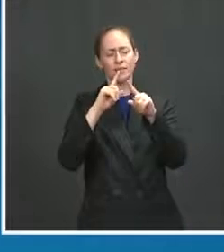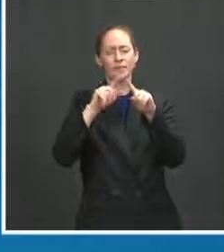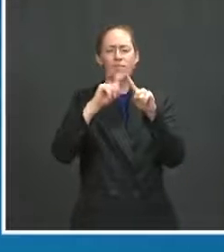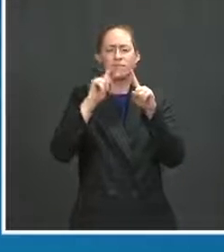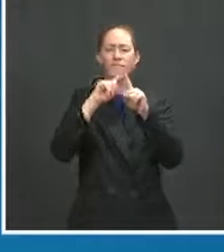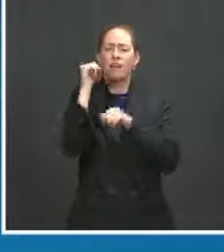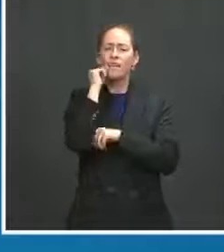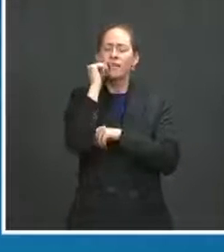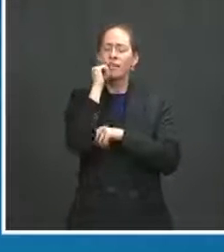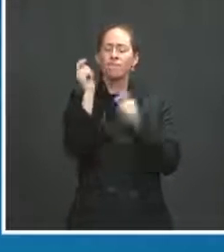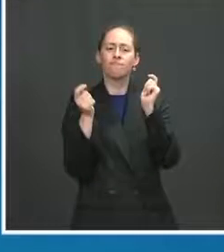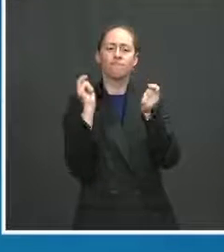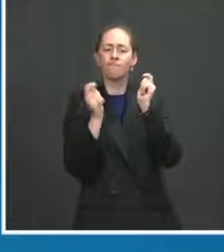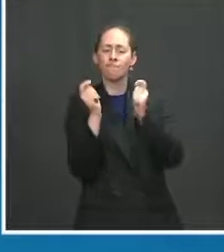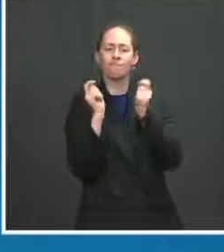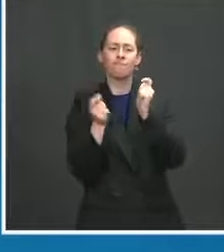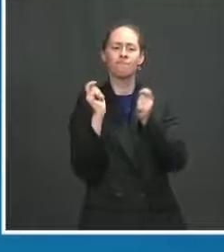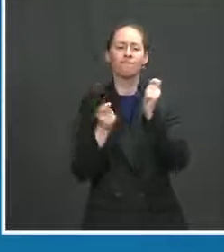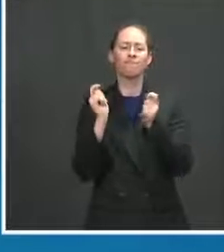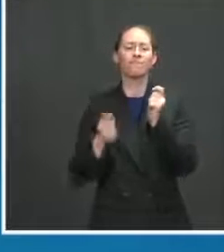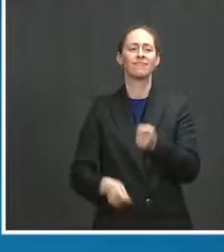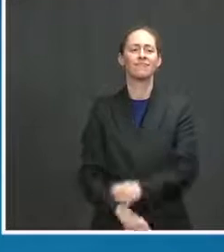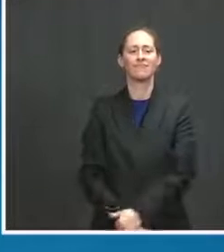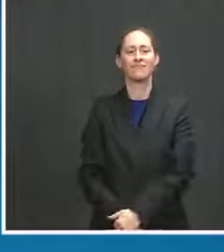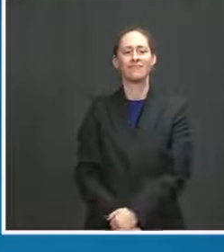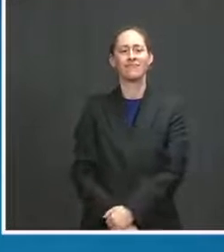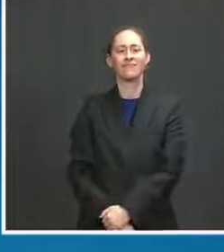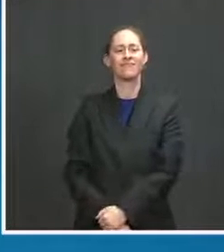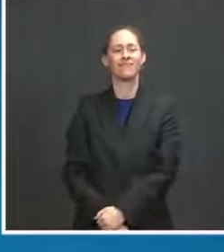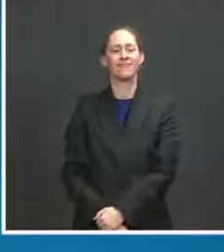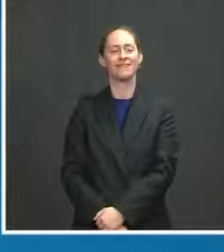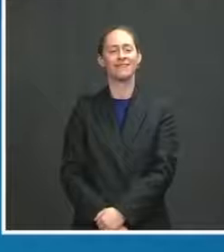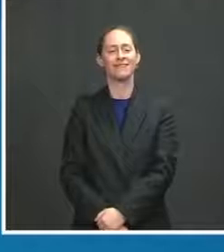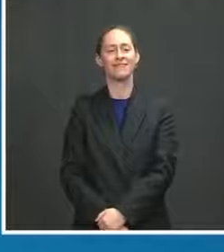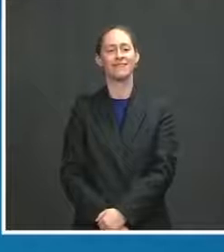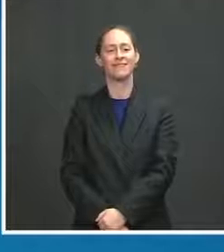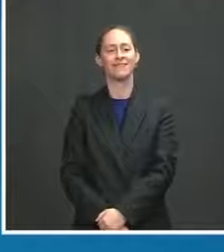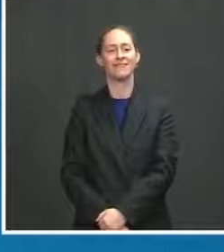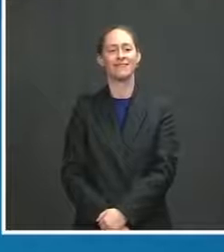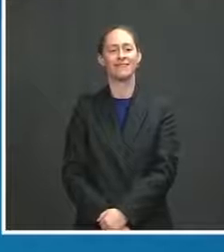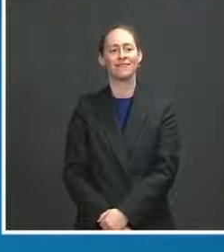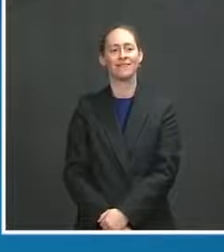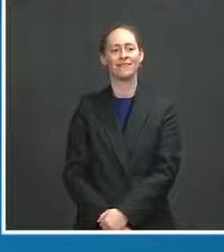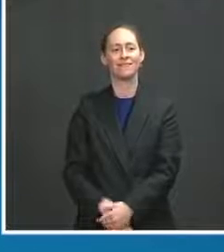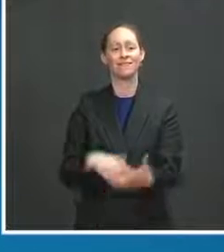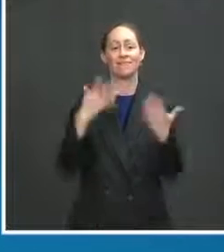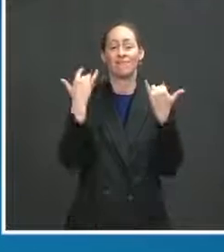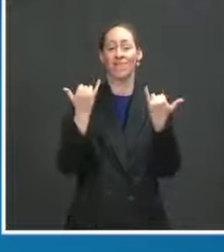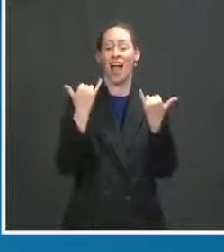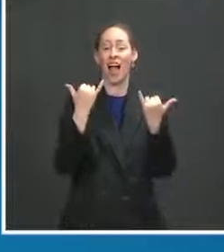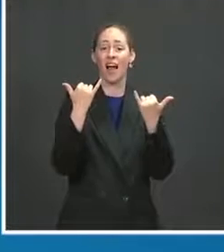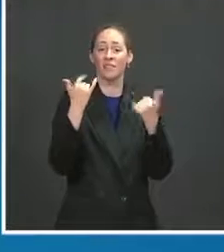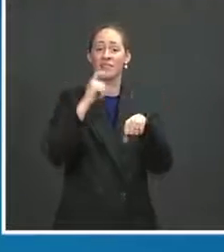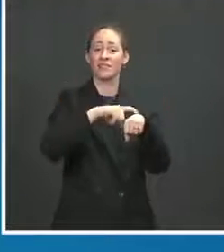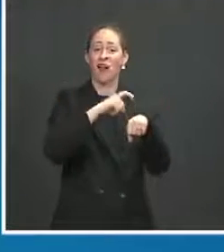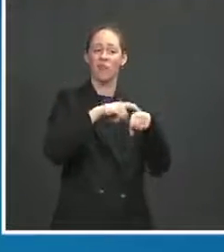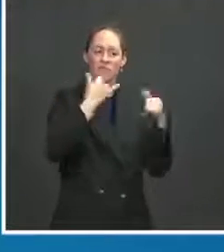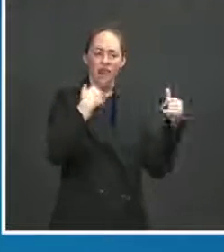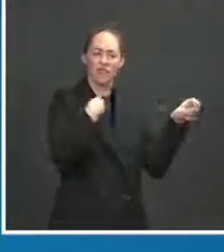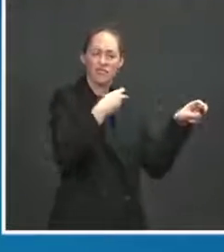In fact, we are at a significant turning point. Just look at the last several